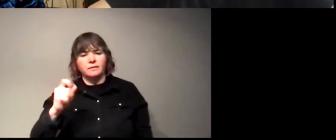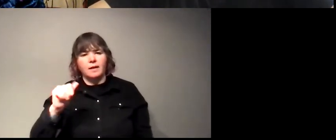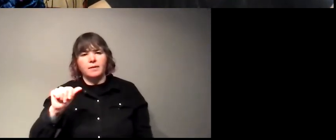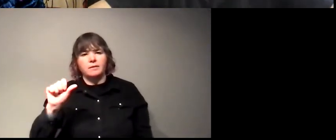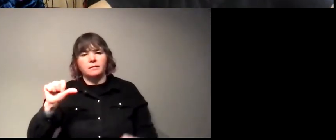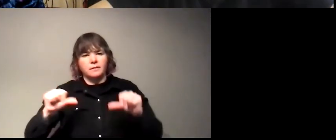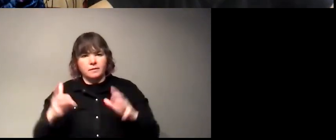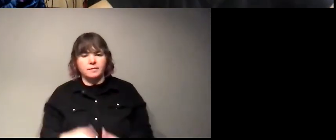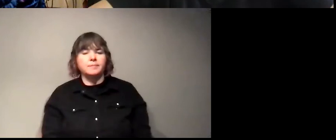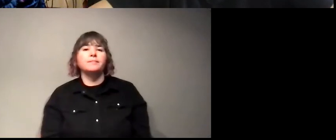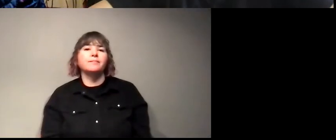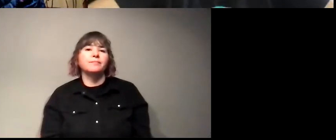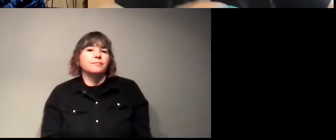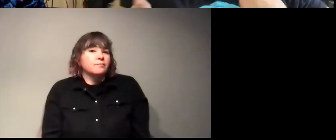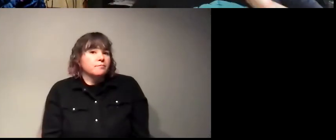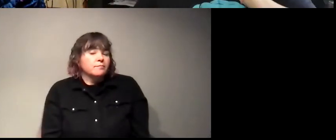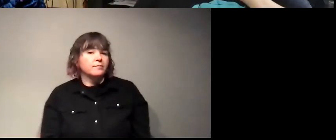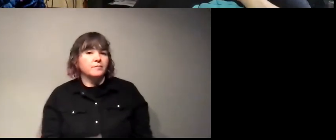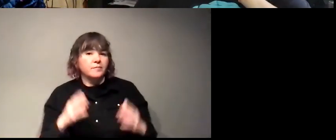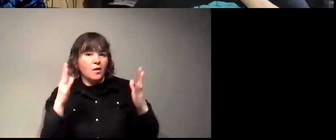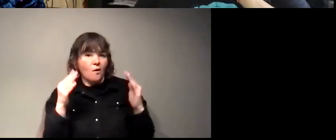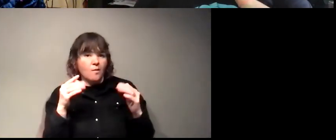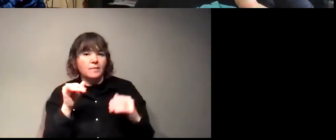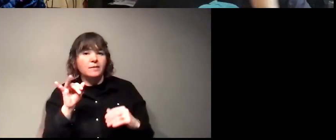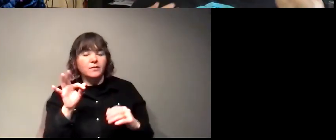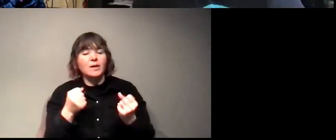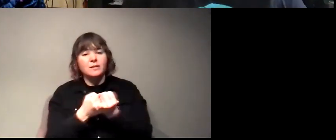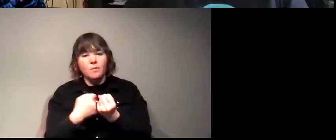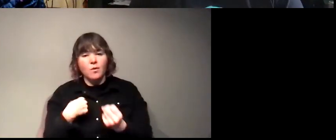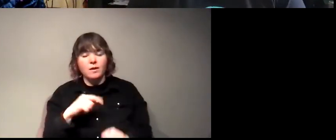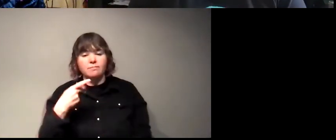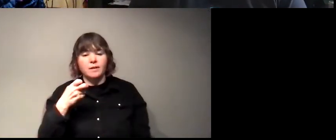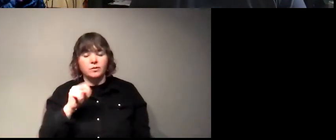instagram.com/skypeascientist. Other than that, I hope you can, if you can, support us on